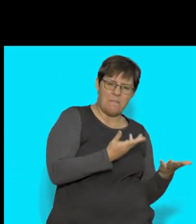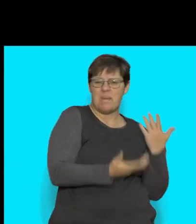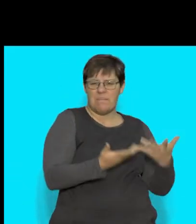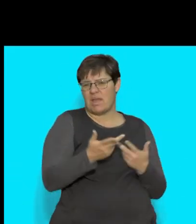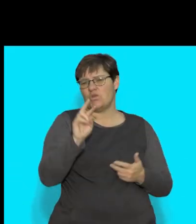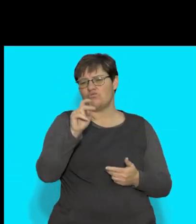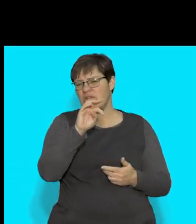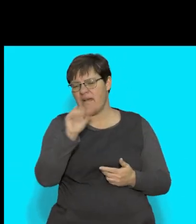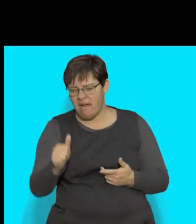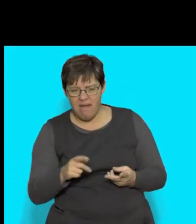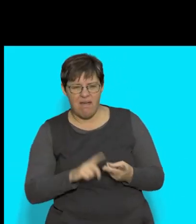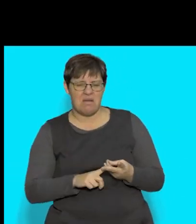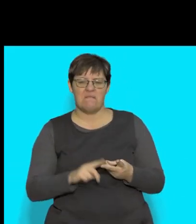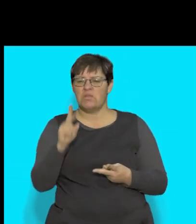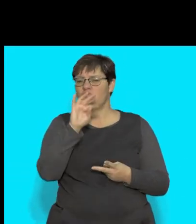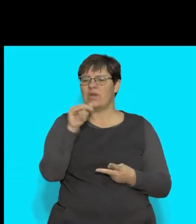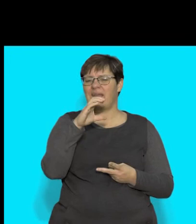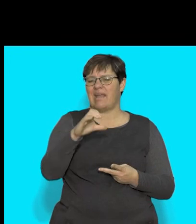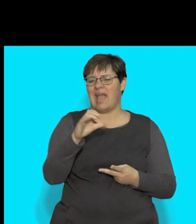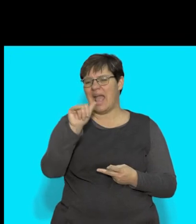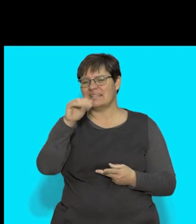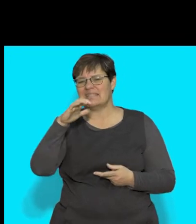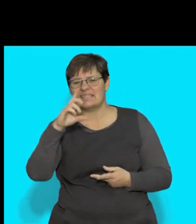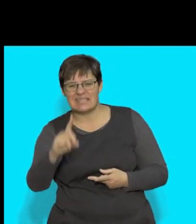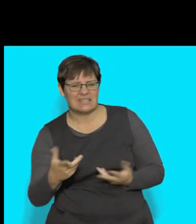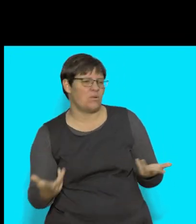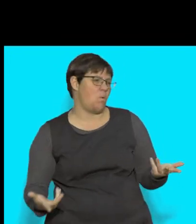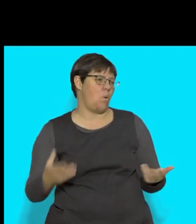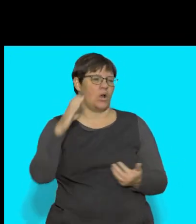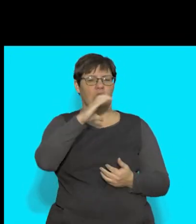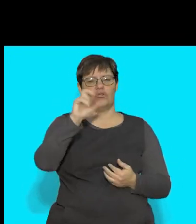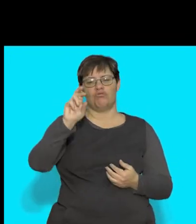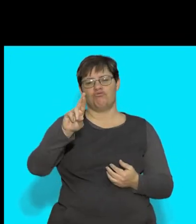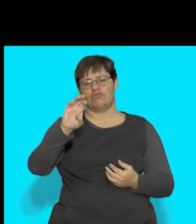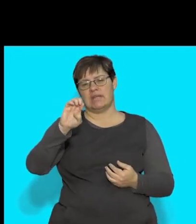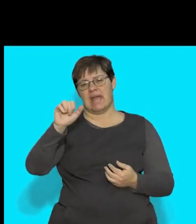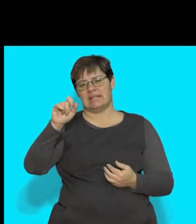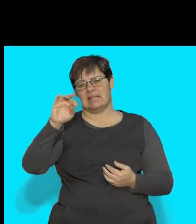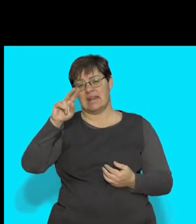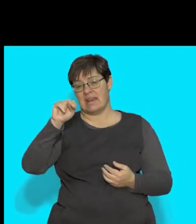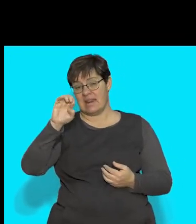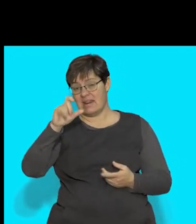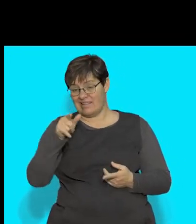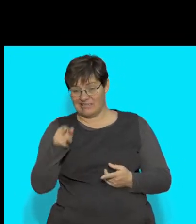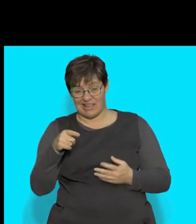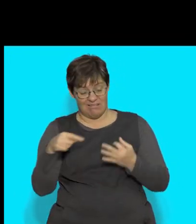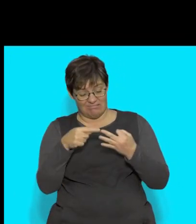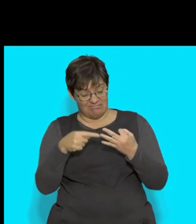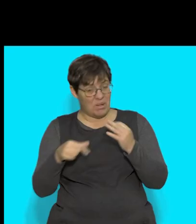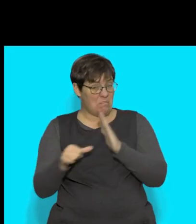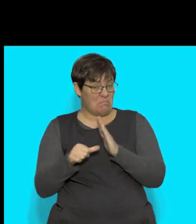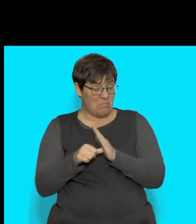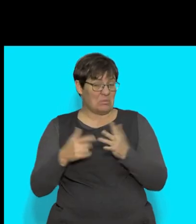urea, could be some uric acid or creatinine. And sometimes when we look